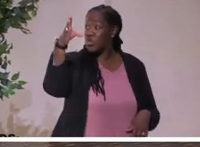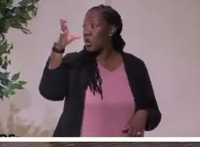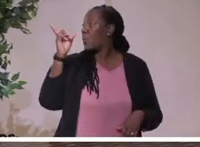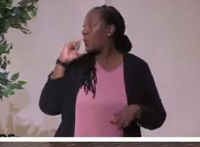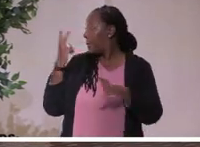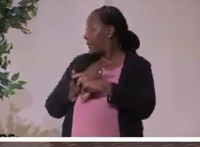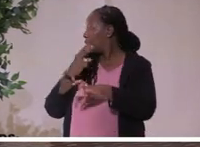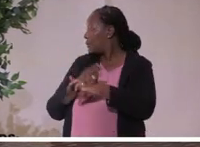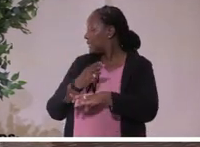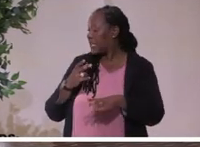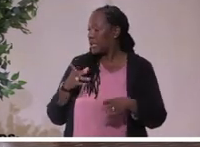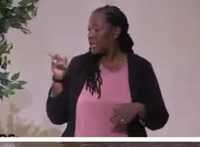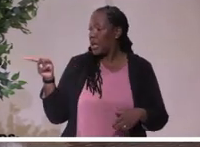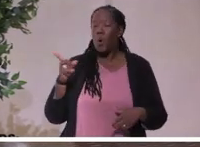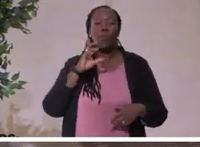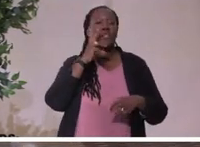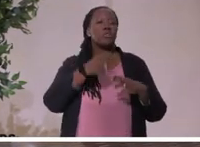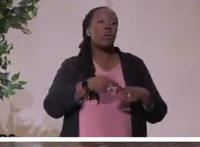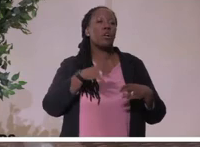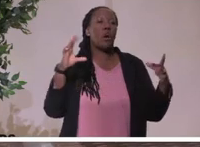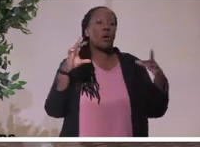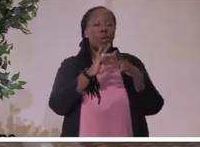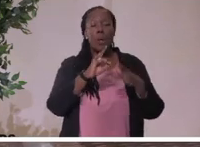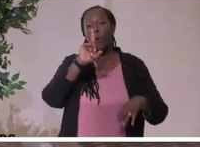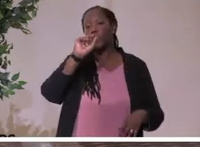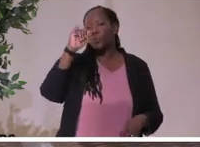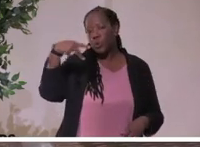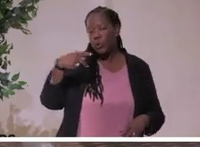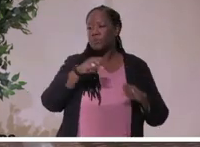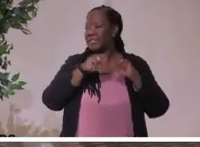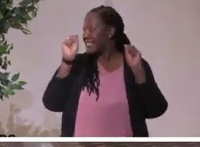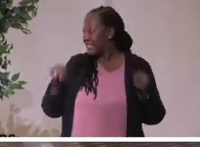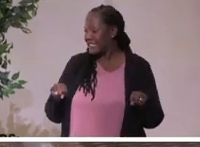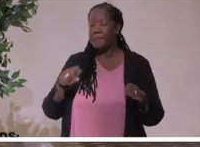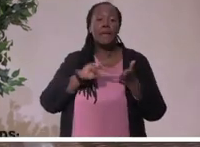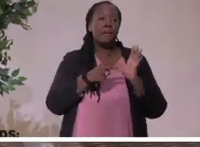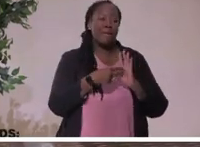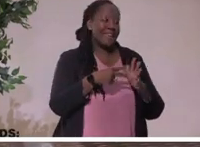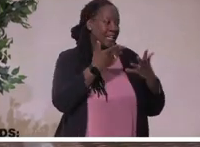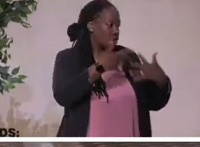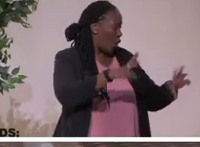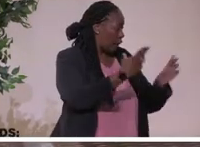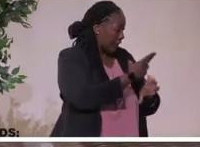the closed loop system, which will be using reuse feather, so